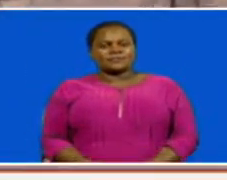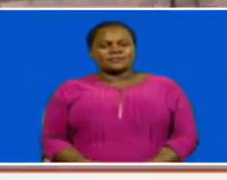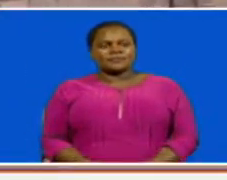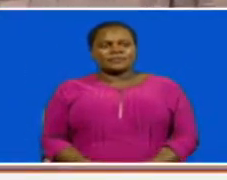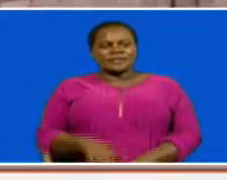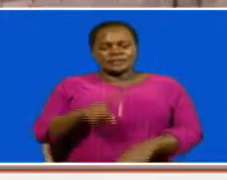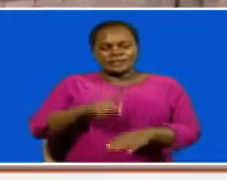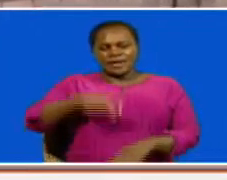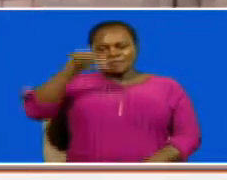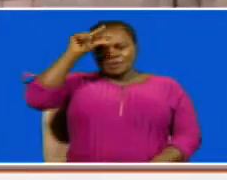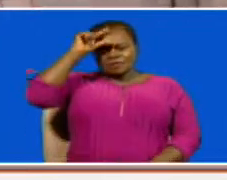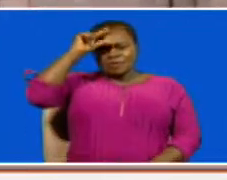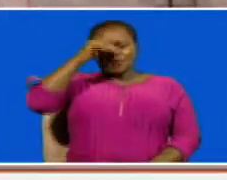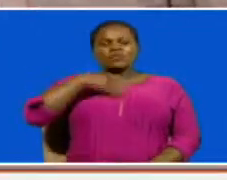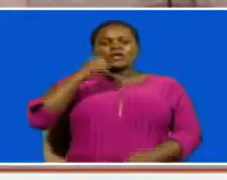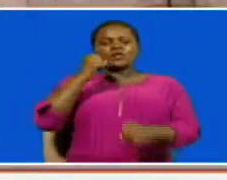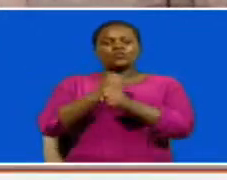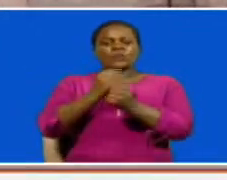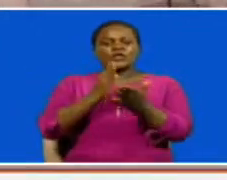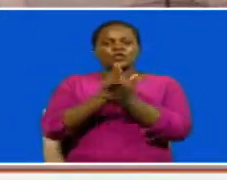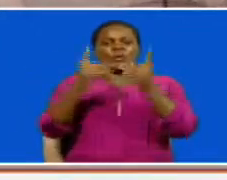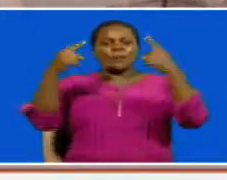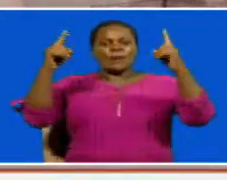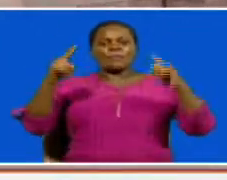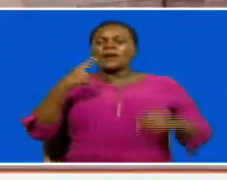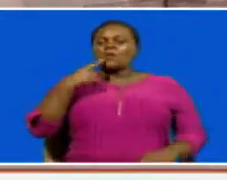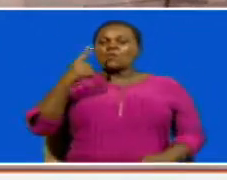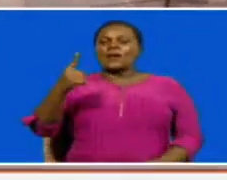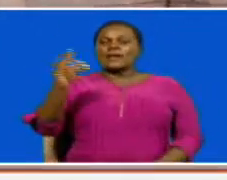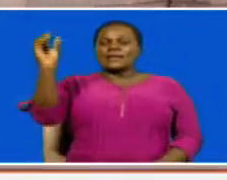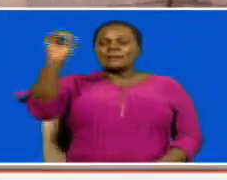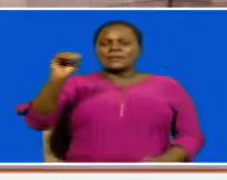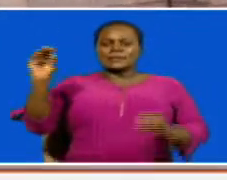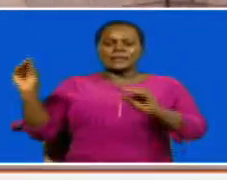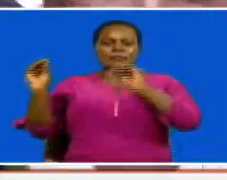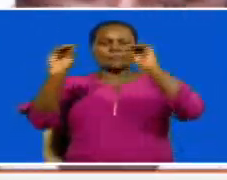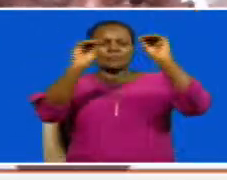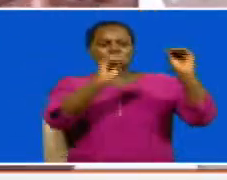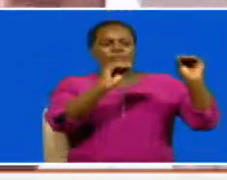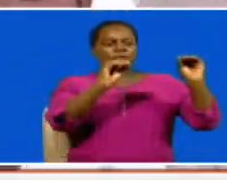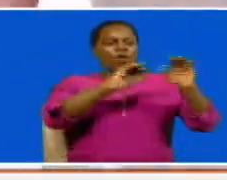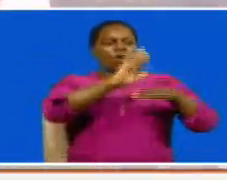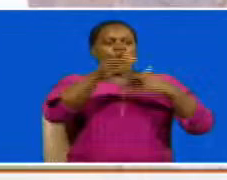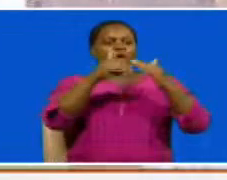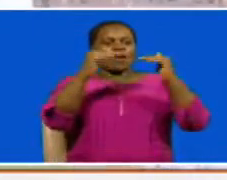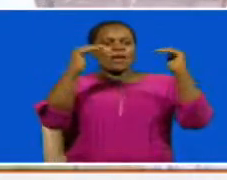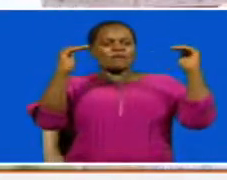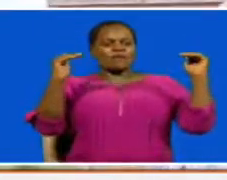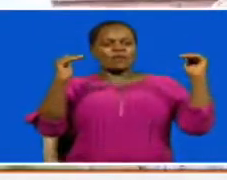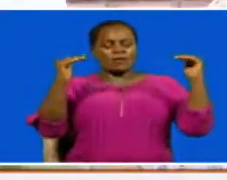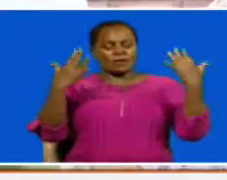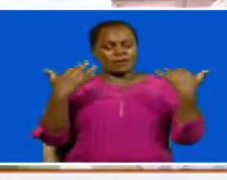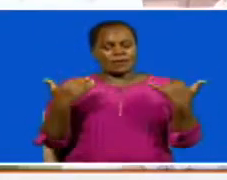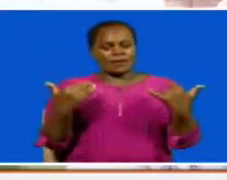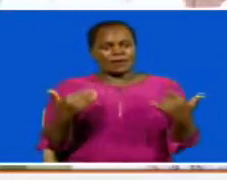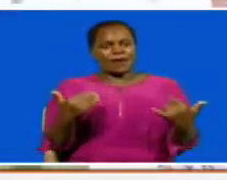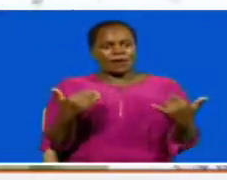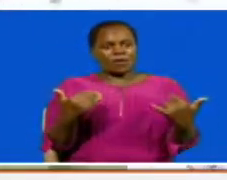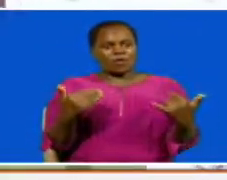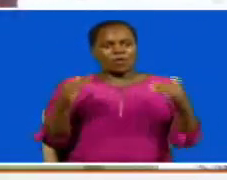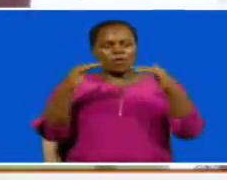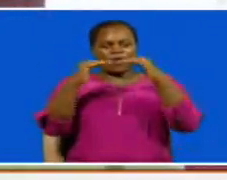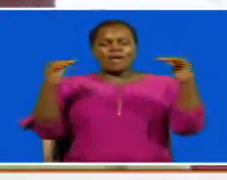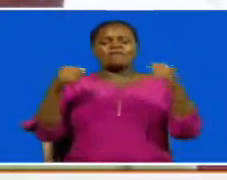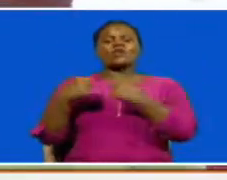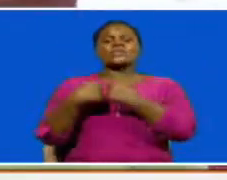While the government is keen on ensuring a successful 100% transition at all levels of learning, it appears there is some level